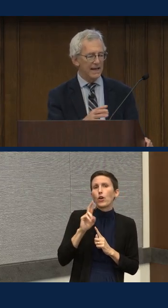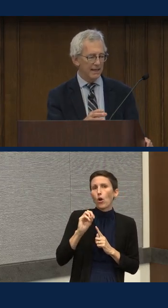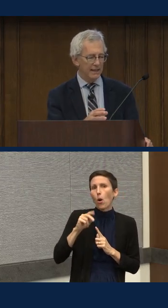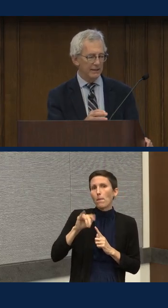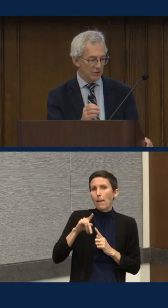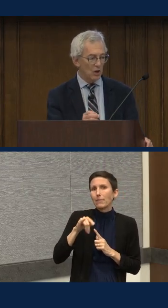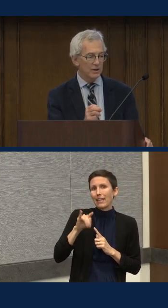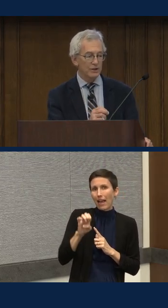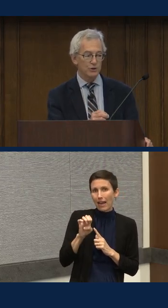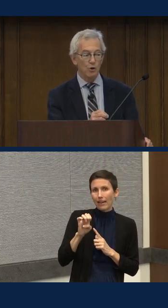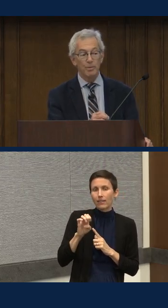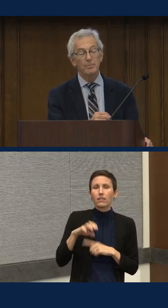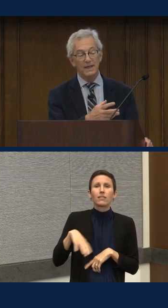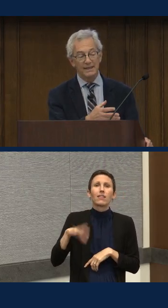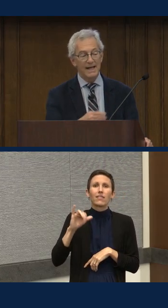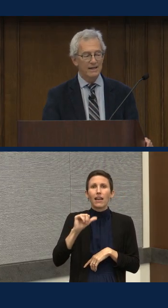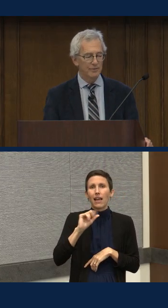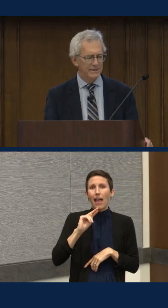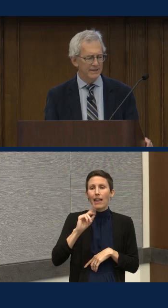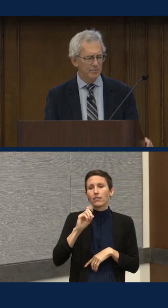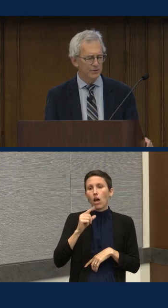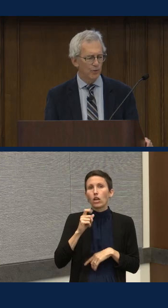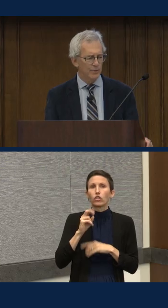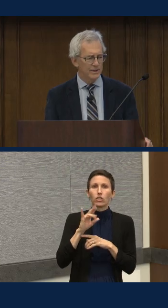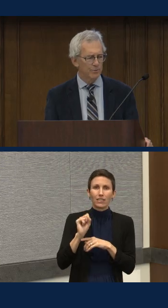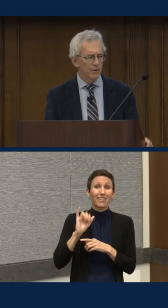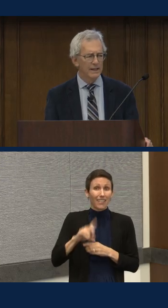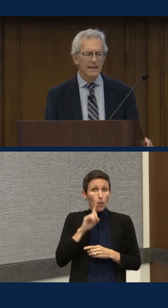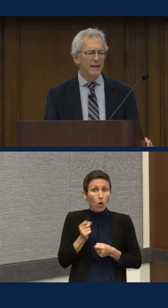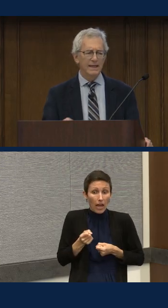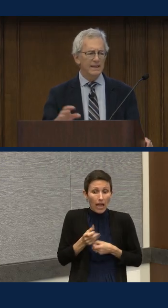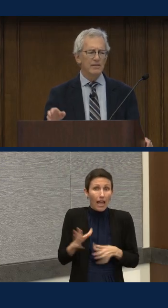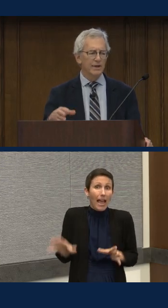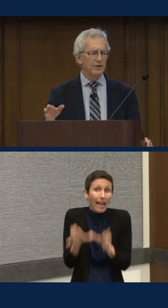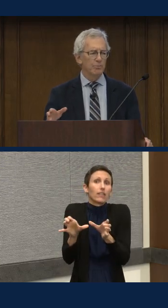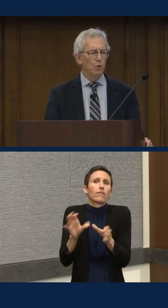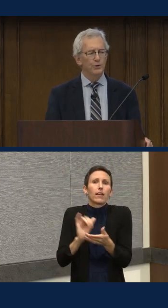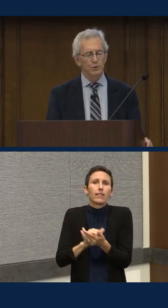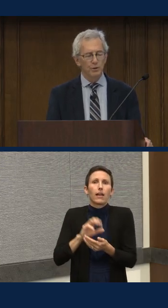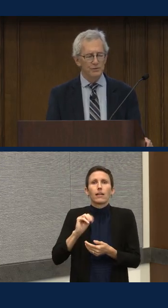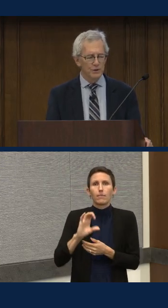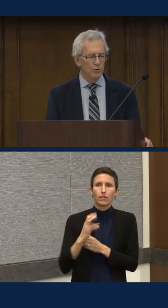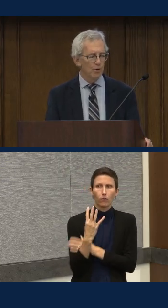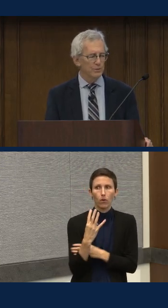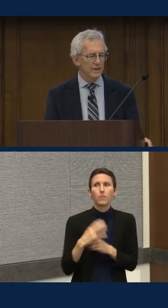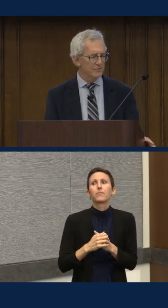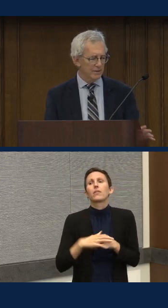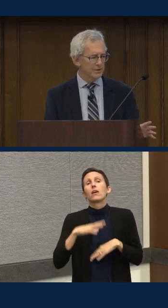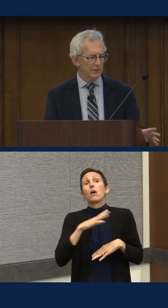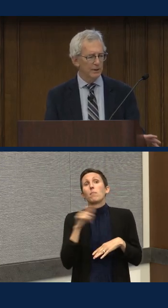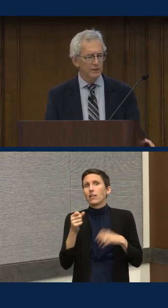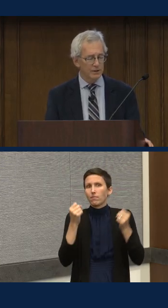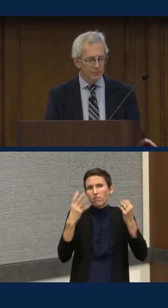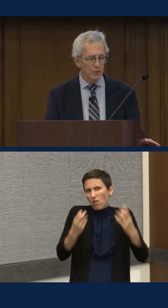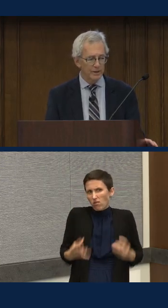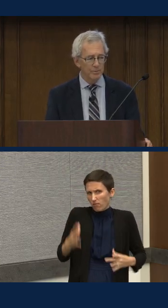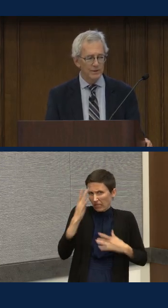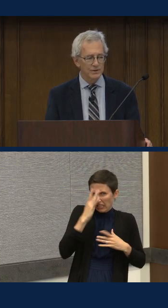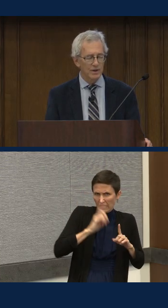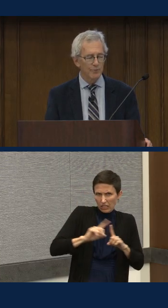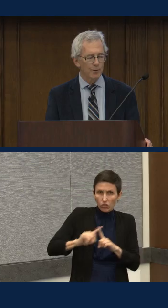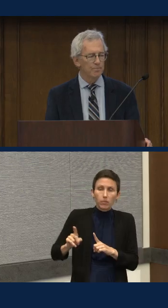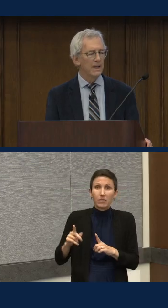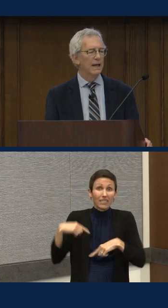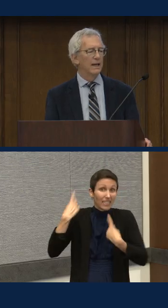neuropeptide, the endogenous neuropeptide that activates the MC4 receptor. In any event, a multitude of syndromes have subsequently